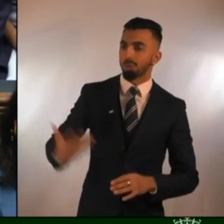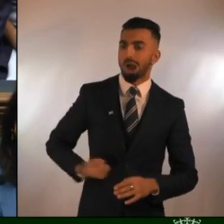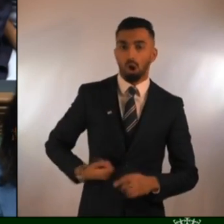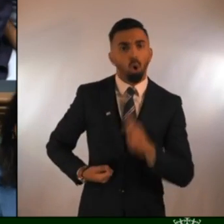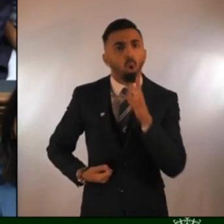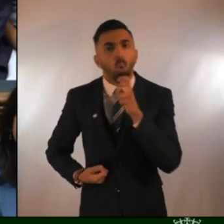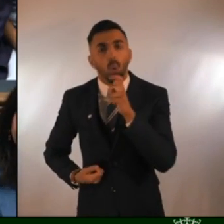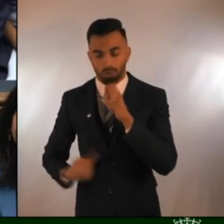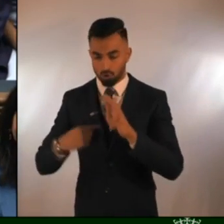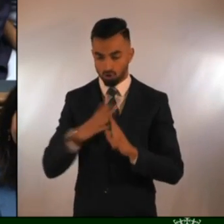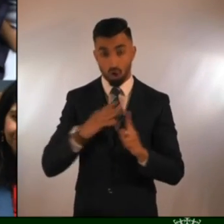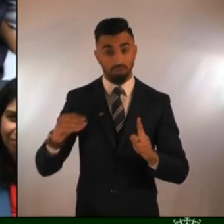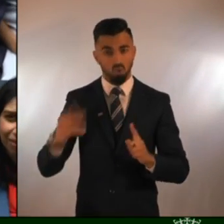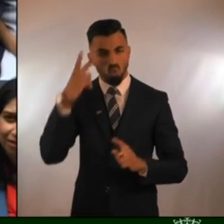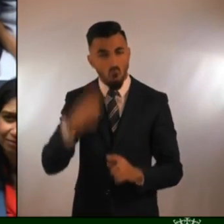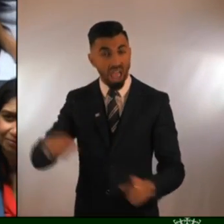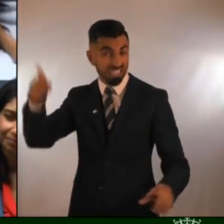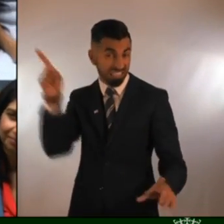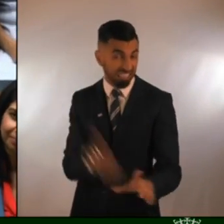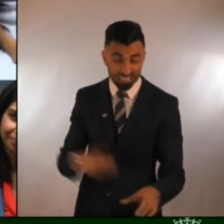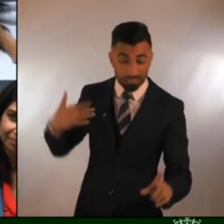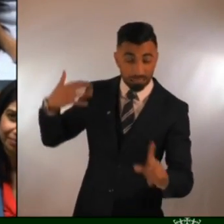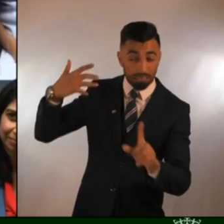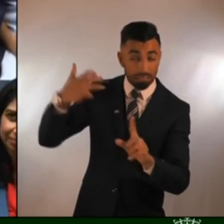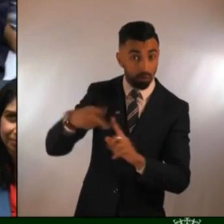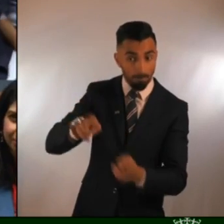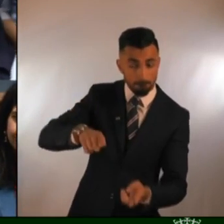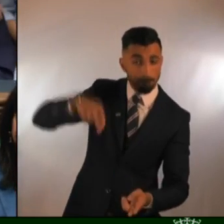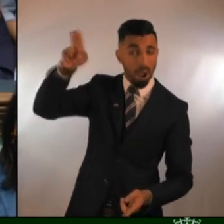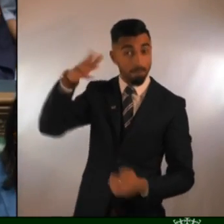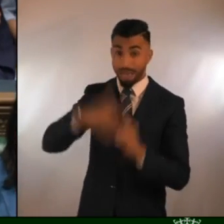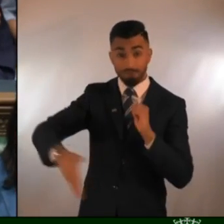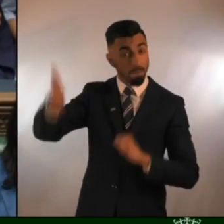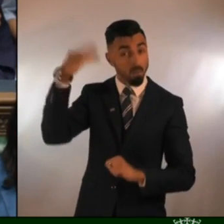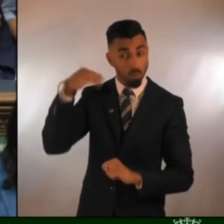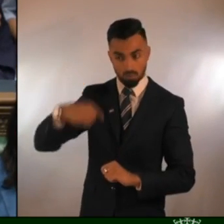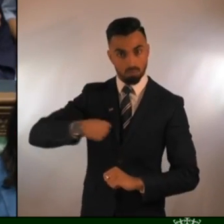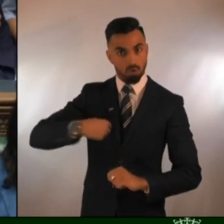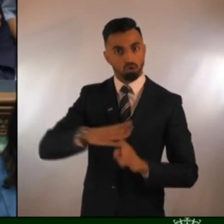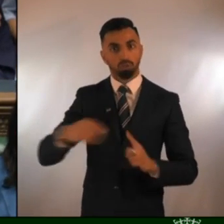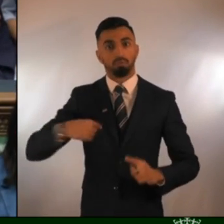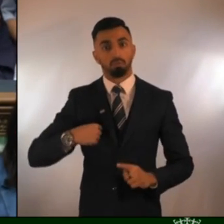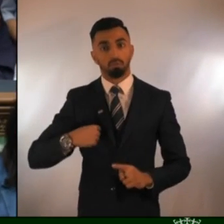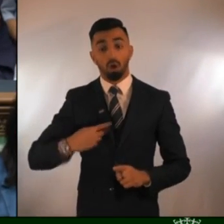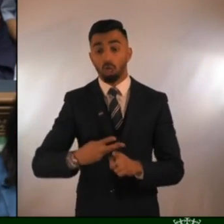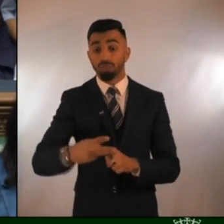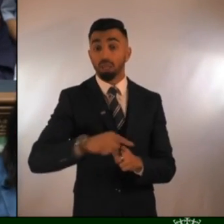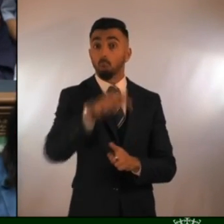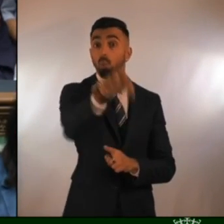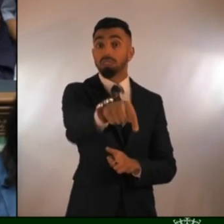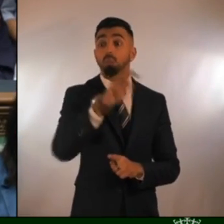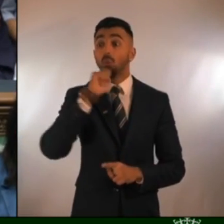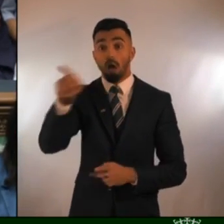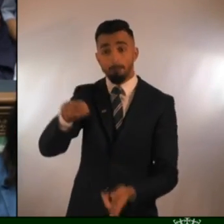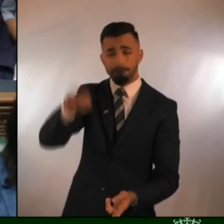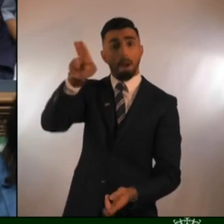20 years. And in just 3 weeks' time, around 2 million workers will see their wage rise again by